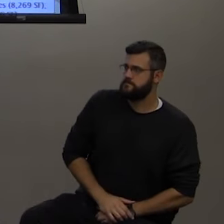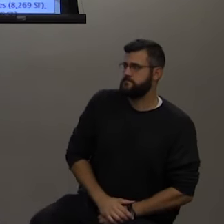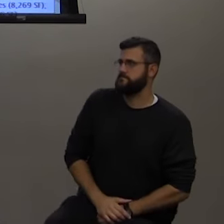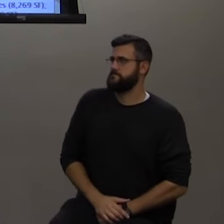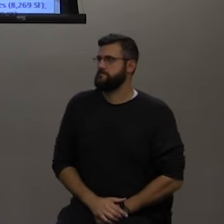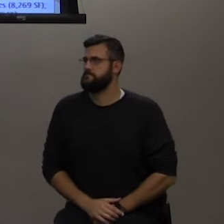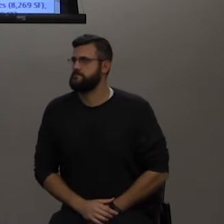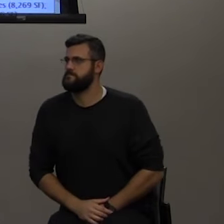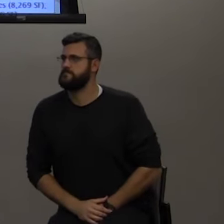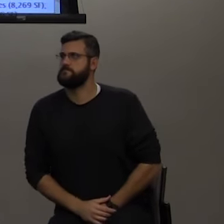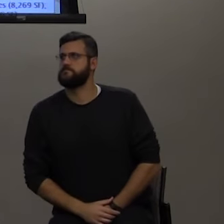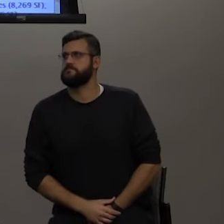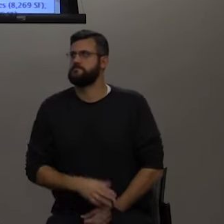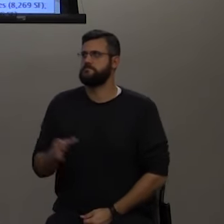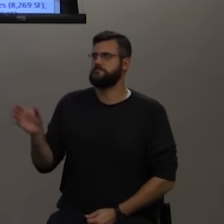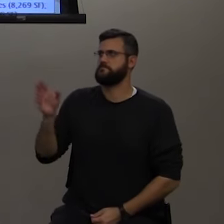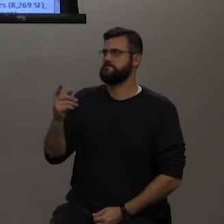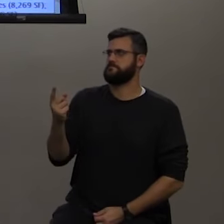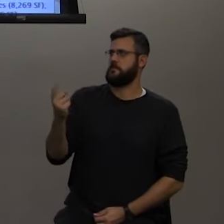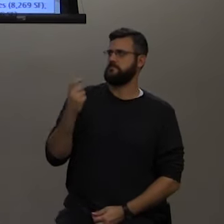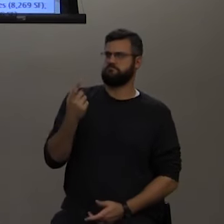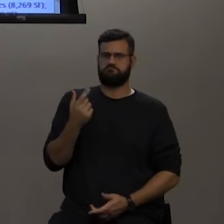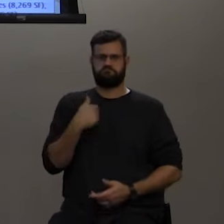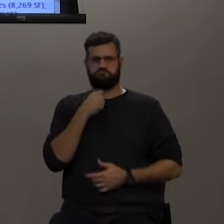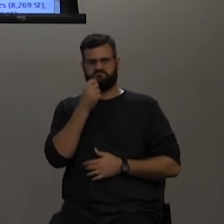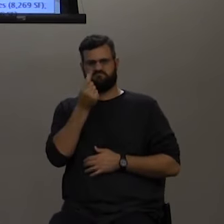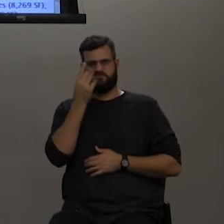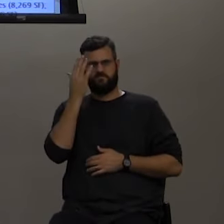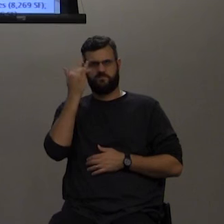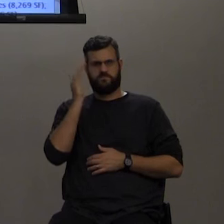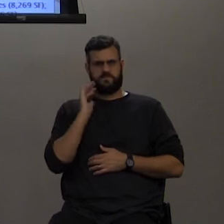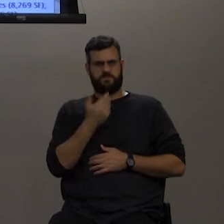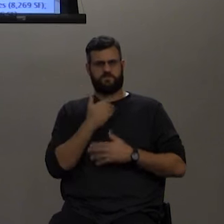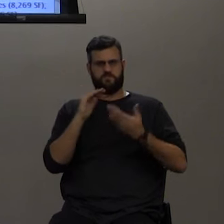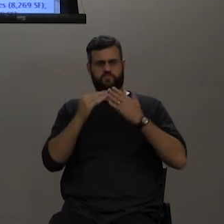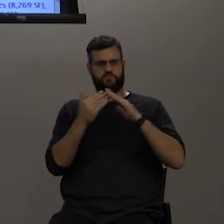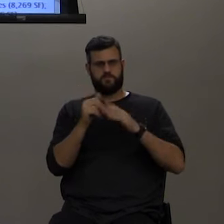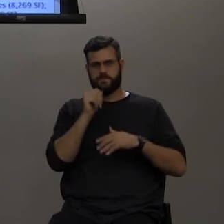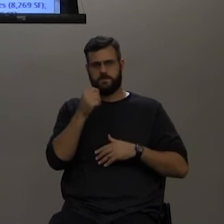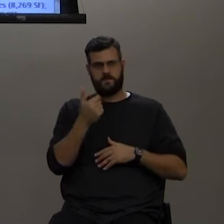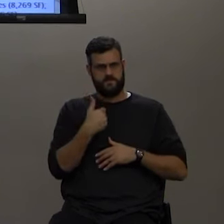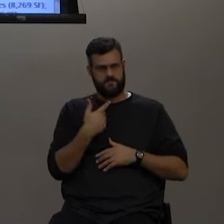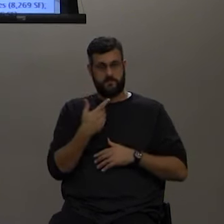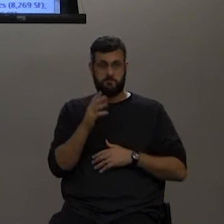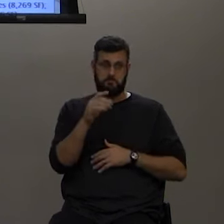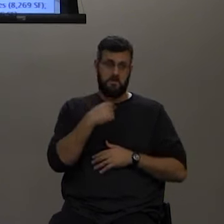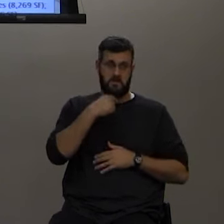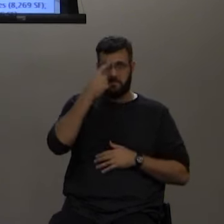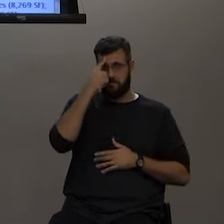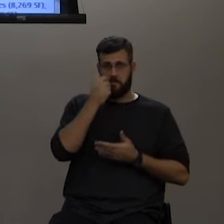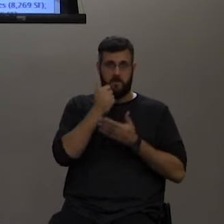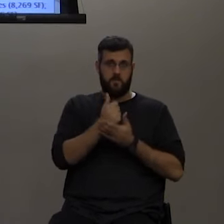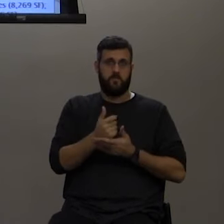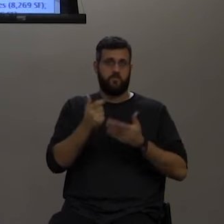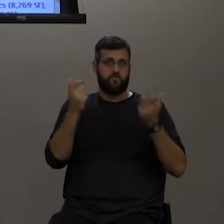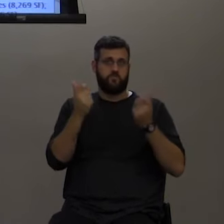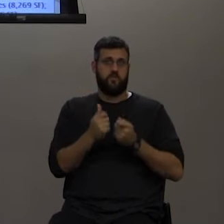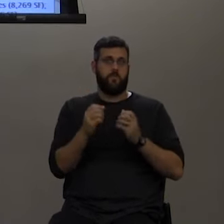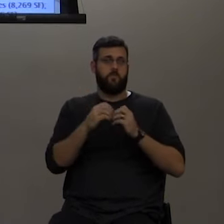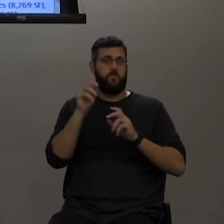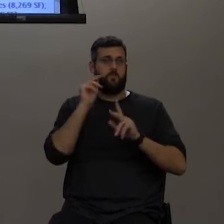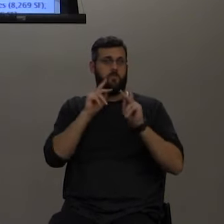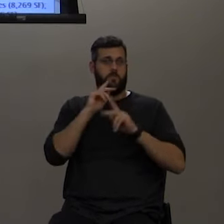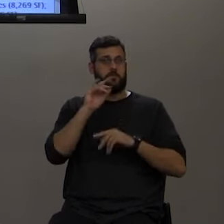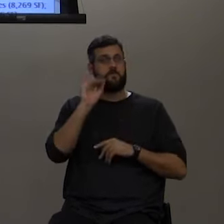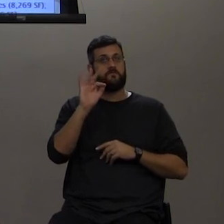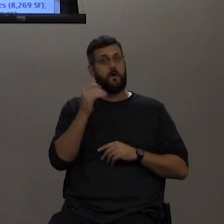why our community, you know, doesn't have, and I think it helps draw more people in, if we